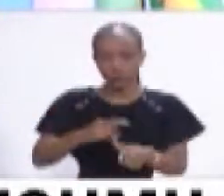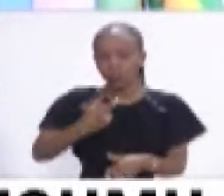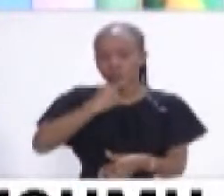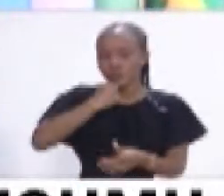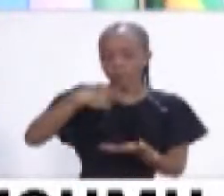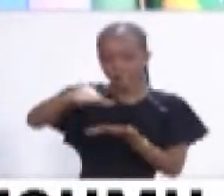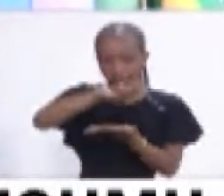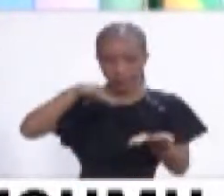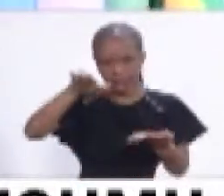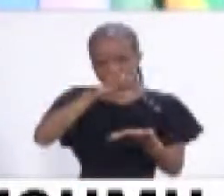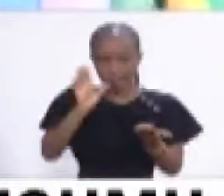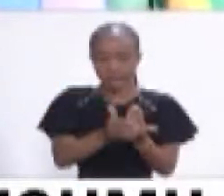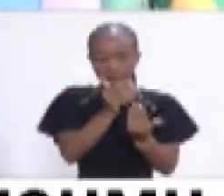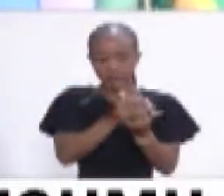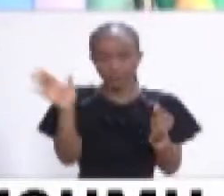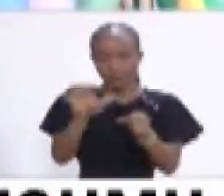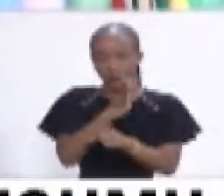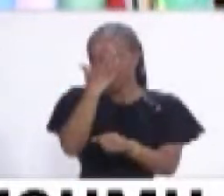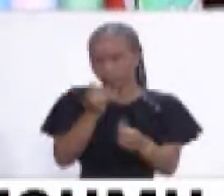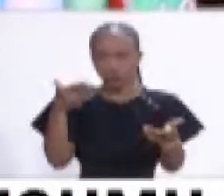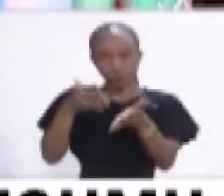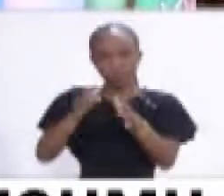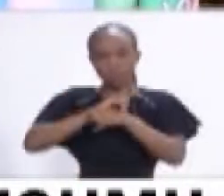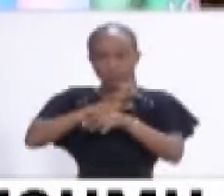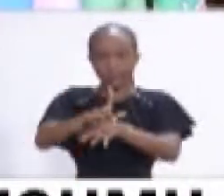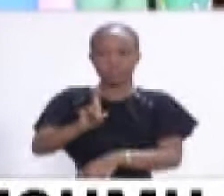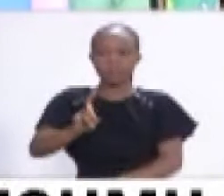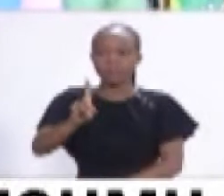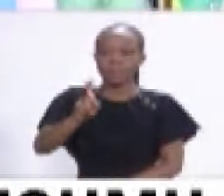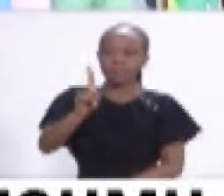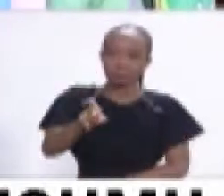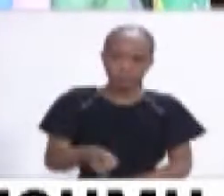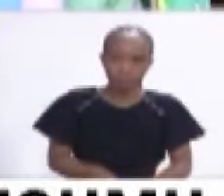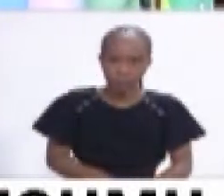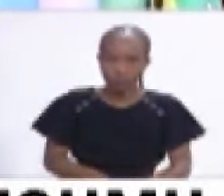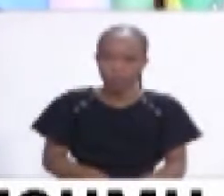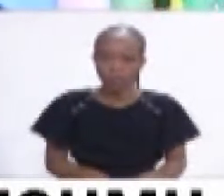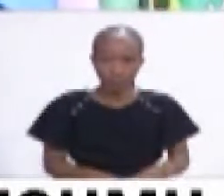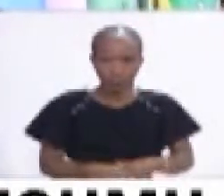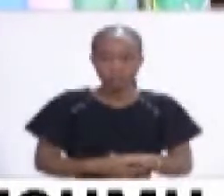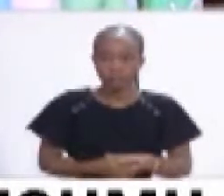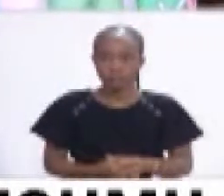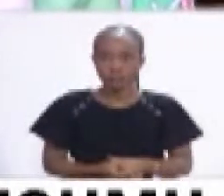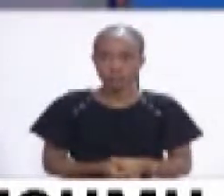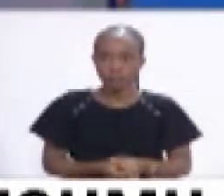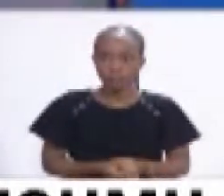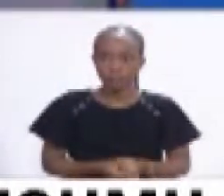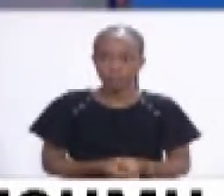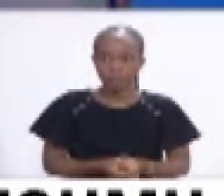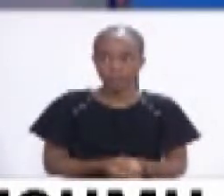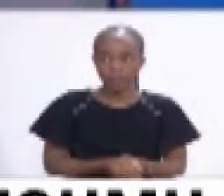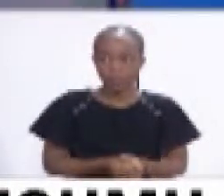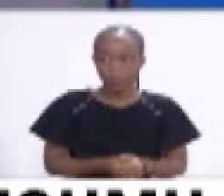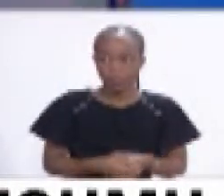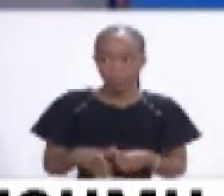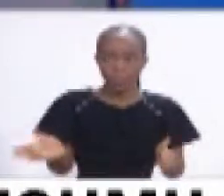Nyanza region to be vigilant in bid to contain the spread of the virus. Reporting for Ebru TV, I'm Busara Naaman.